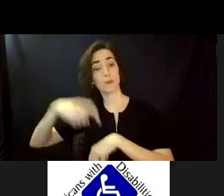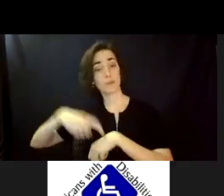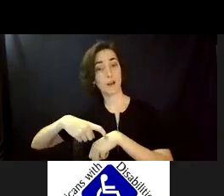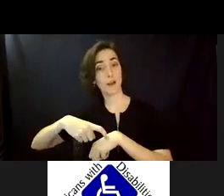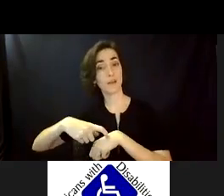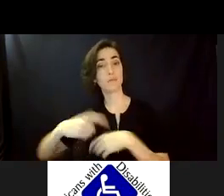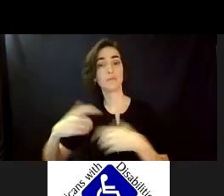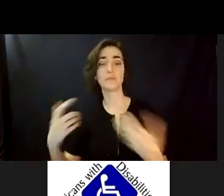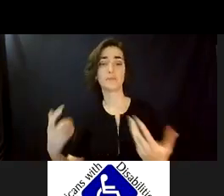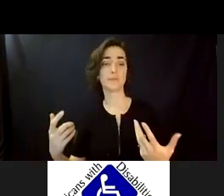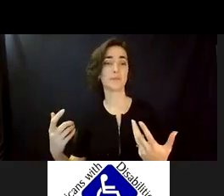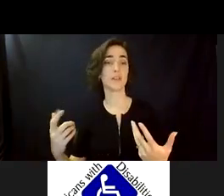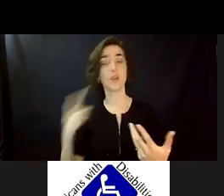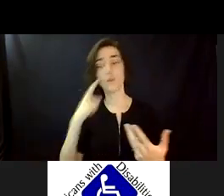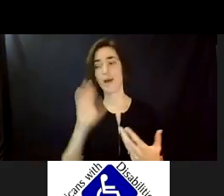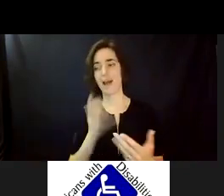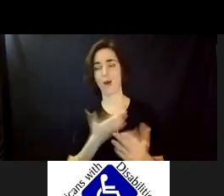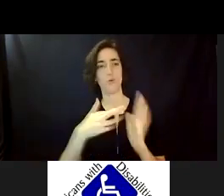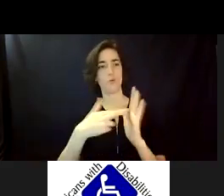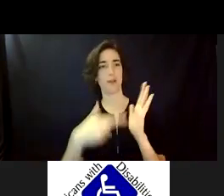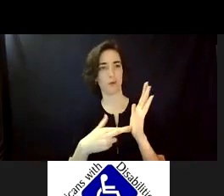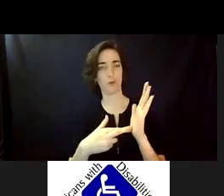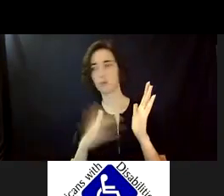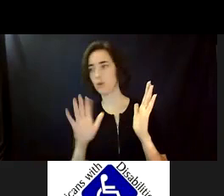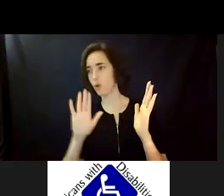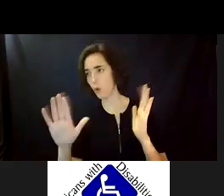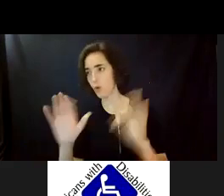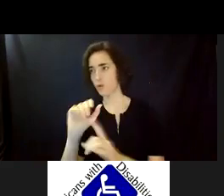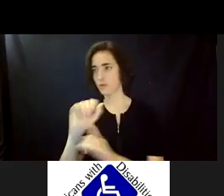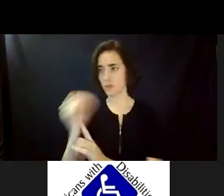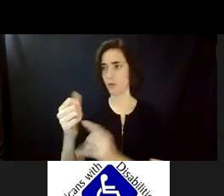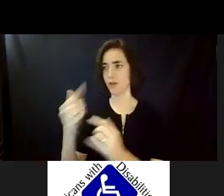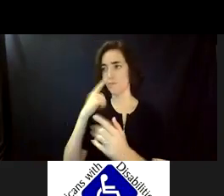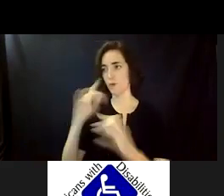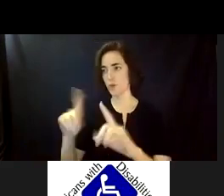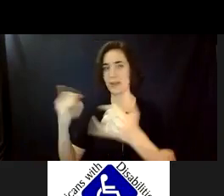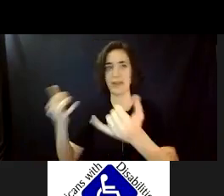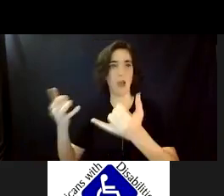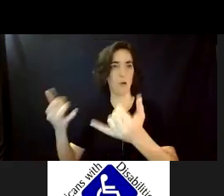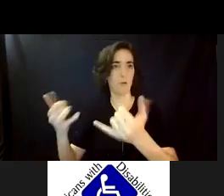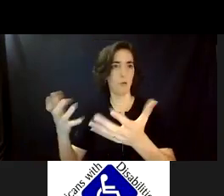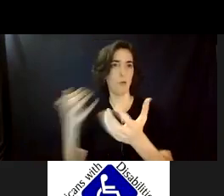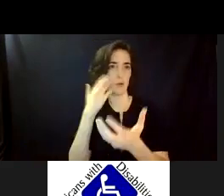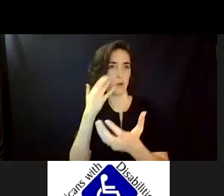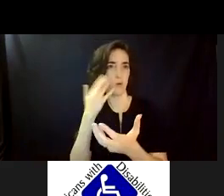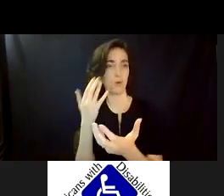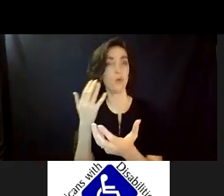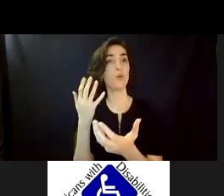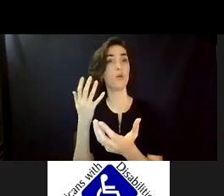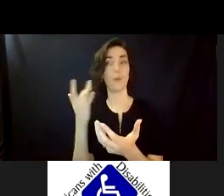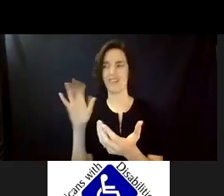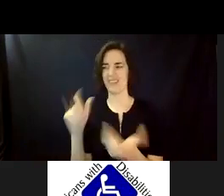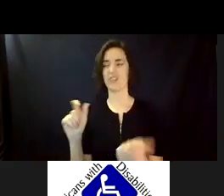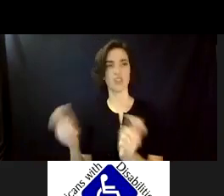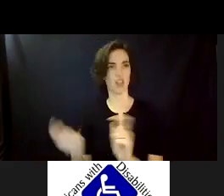it's pretty much for our records. We want to see, where they are at educational, wise, because conditions do change.